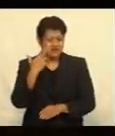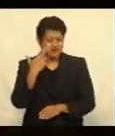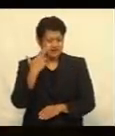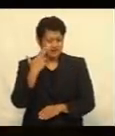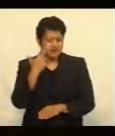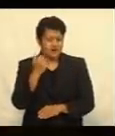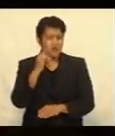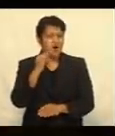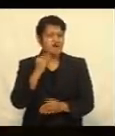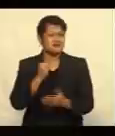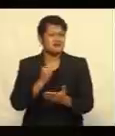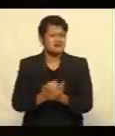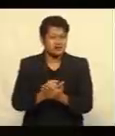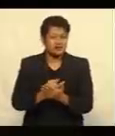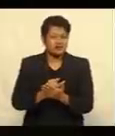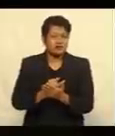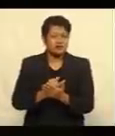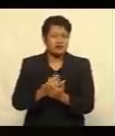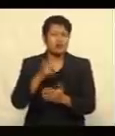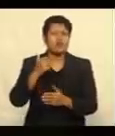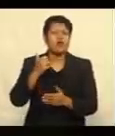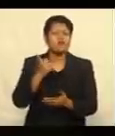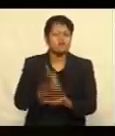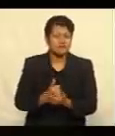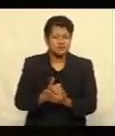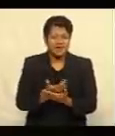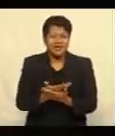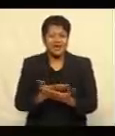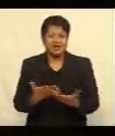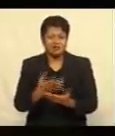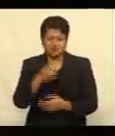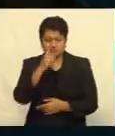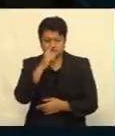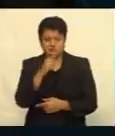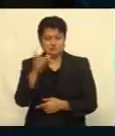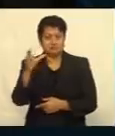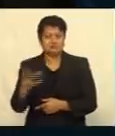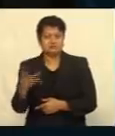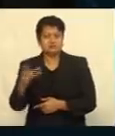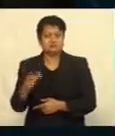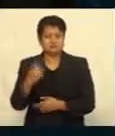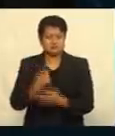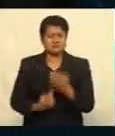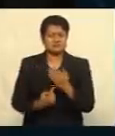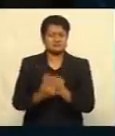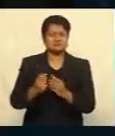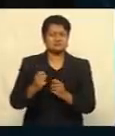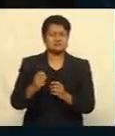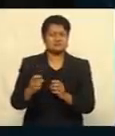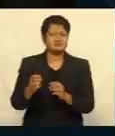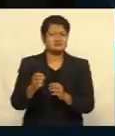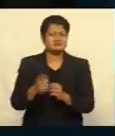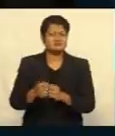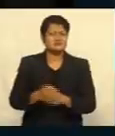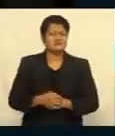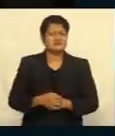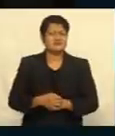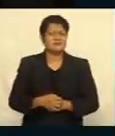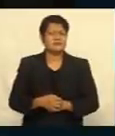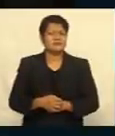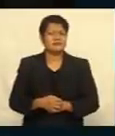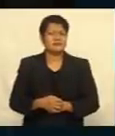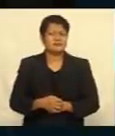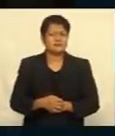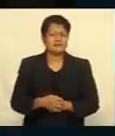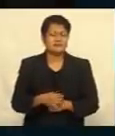are unable to confirm how did that person become infected. Josiah, with more cases expected to emerge, does